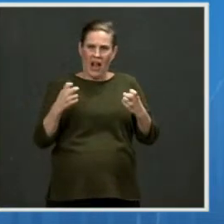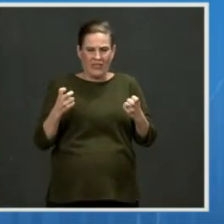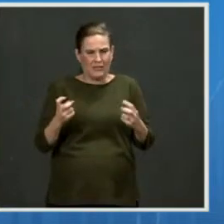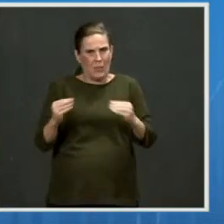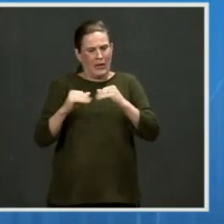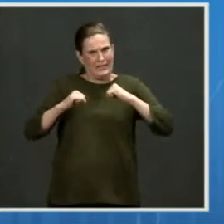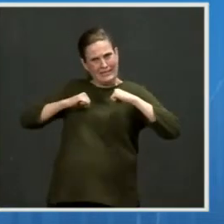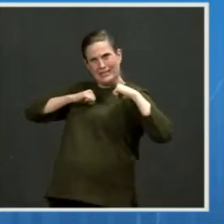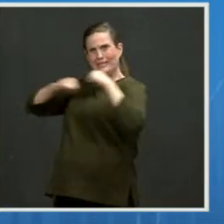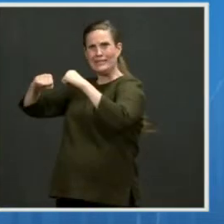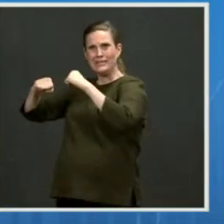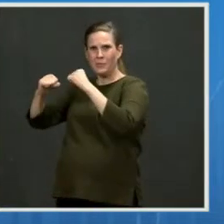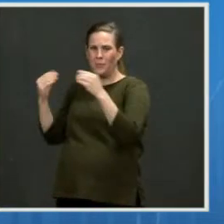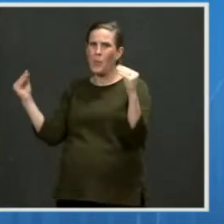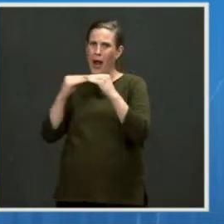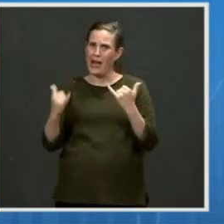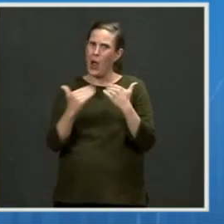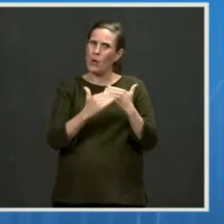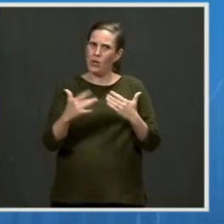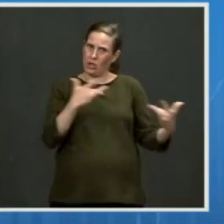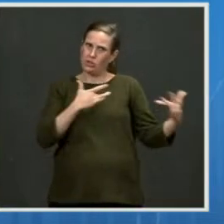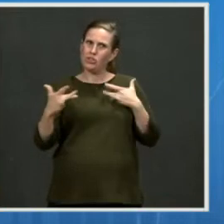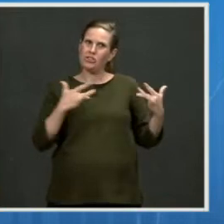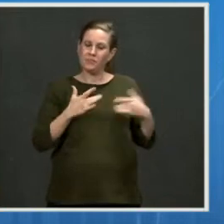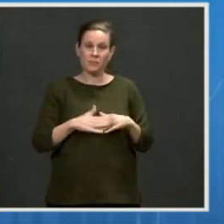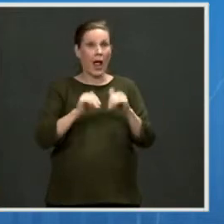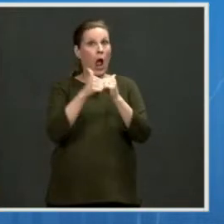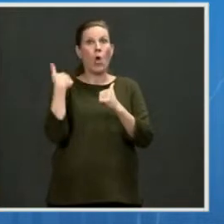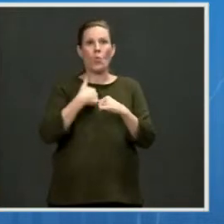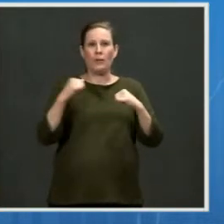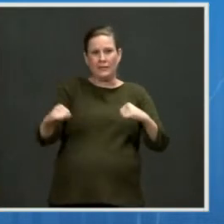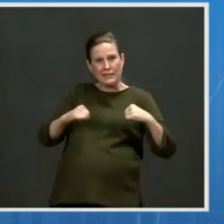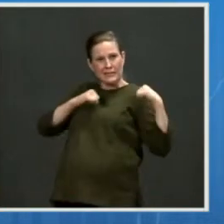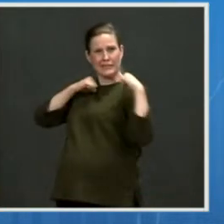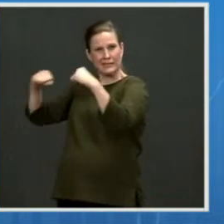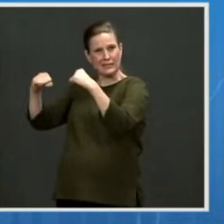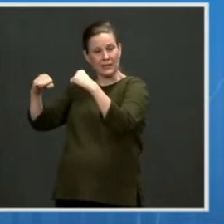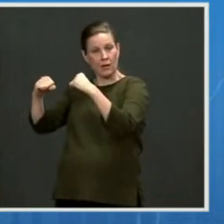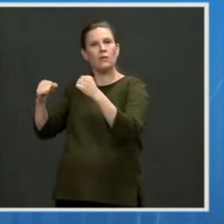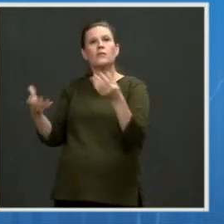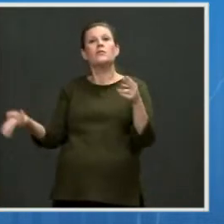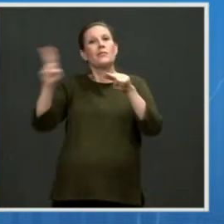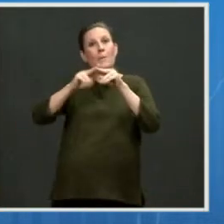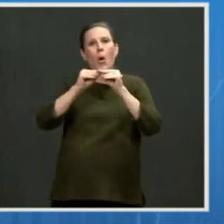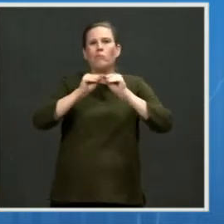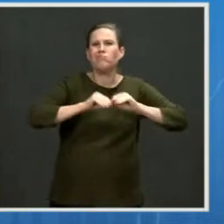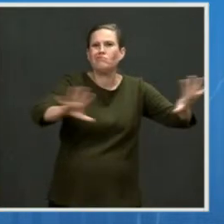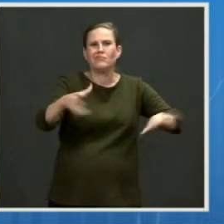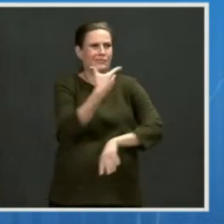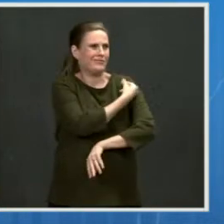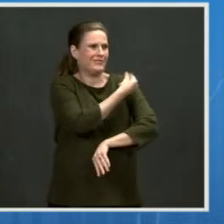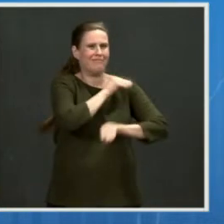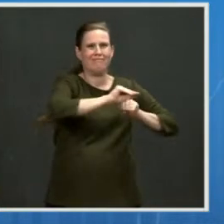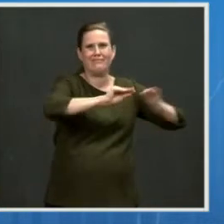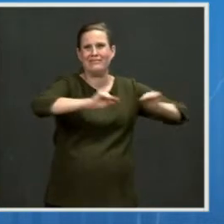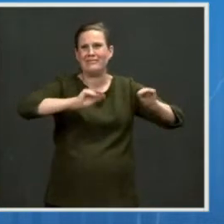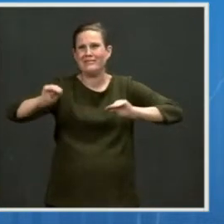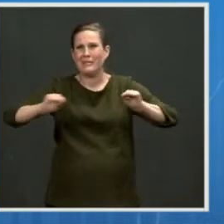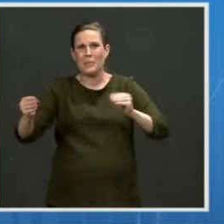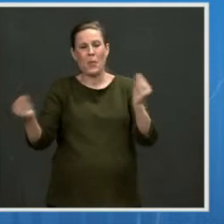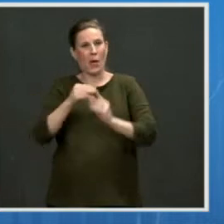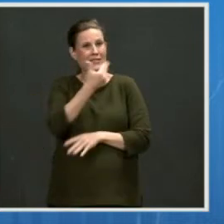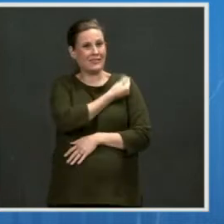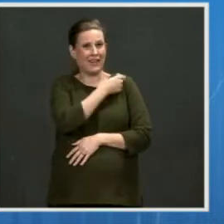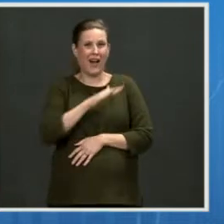most powerful way to do this is to accelerate the pace of vaccinations. Starting on day one, we